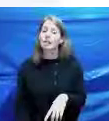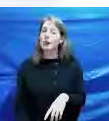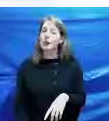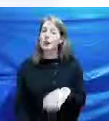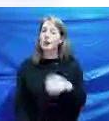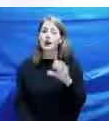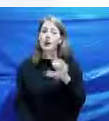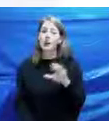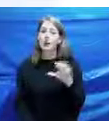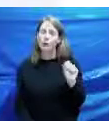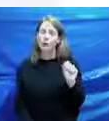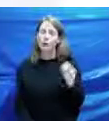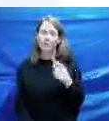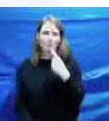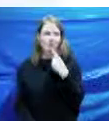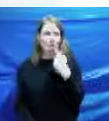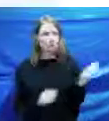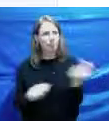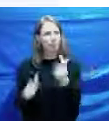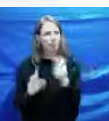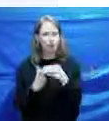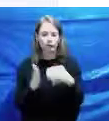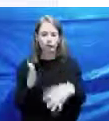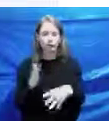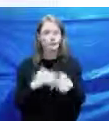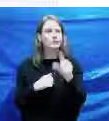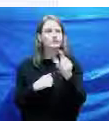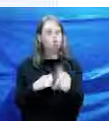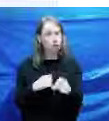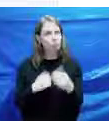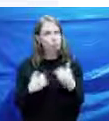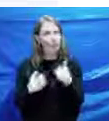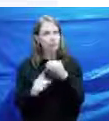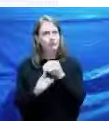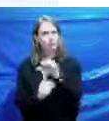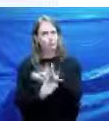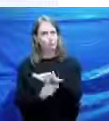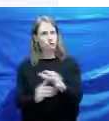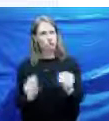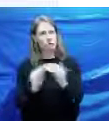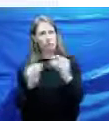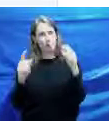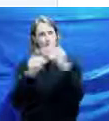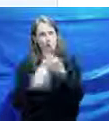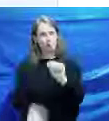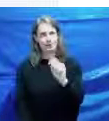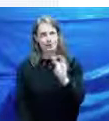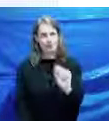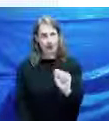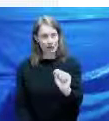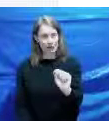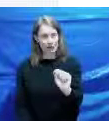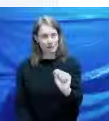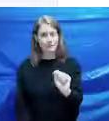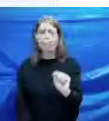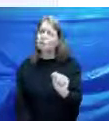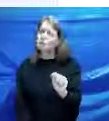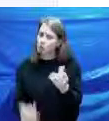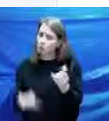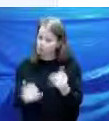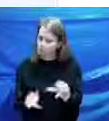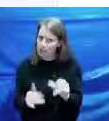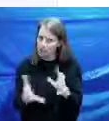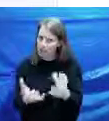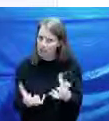practice with this complex text. There's still scaffolding strategies and so on, but we're not keeping kids out of those texts. And this is something